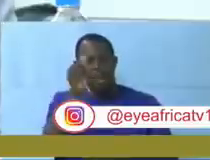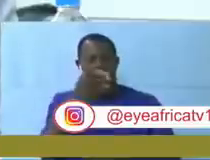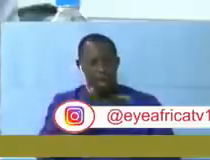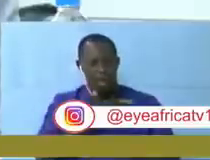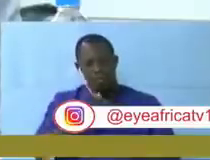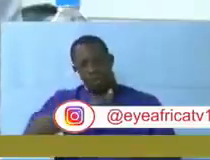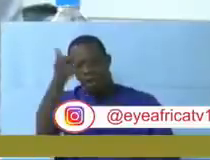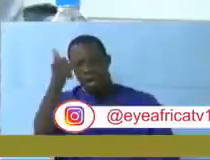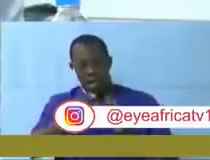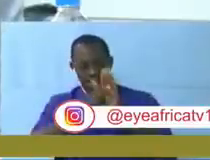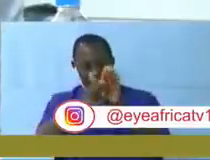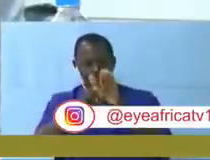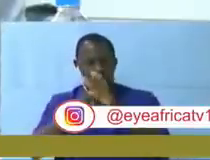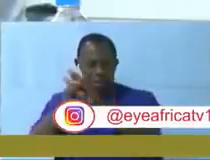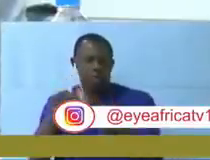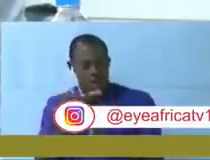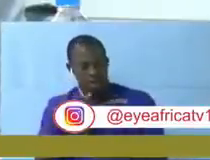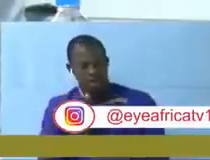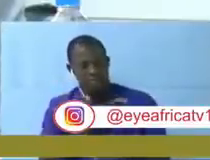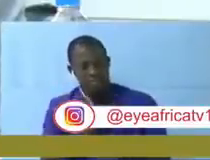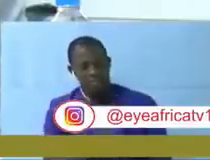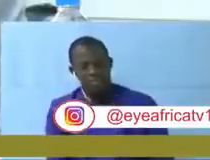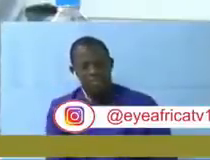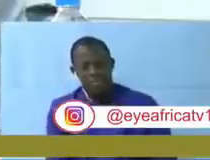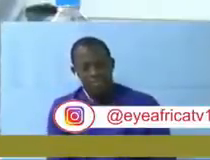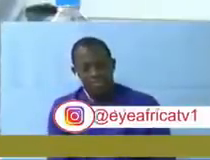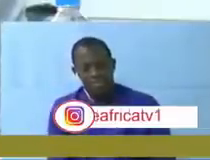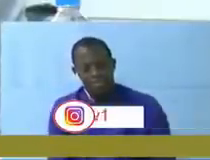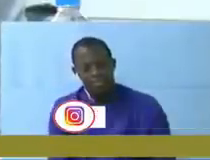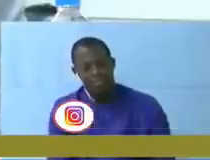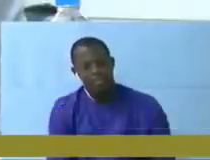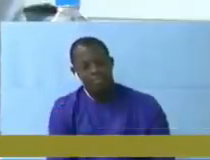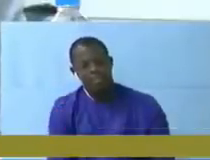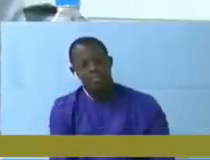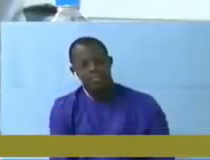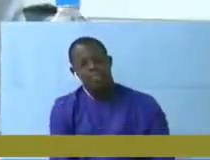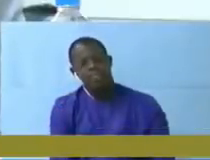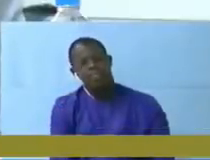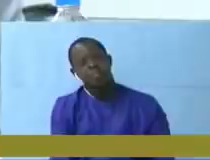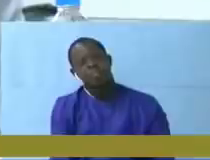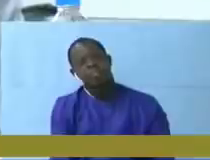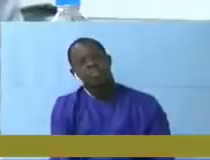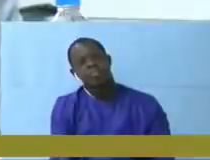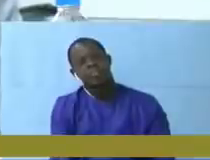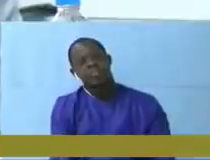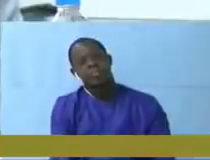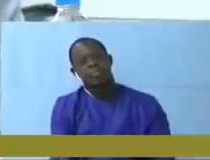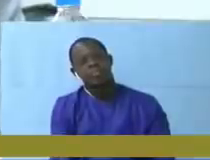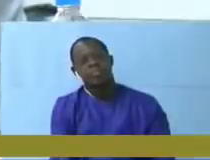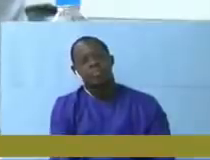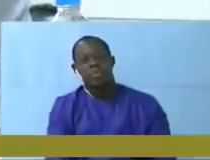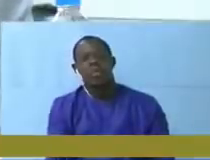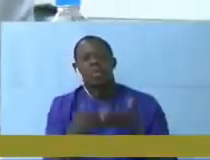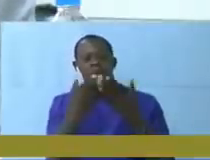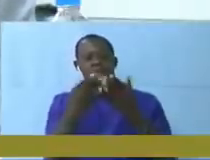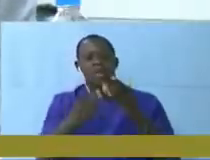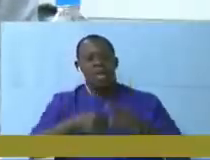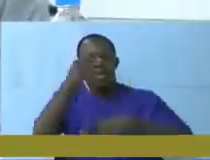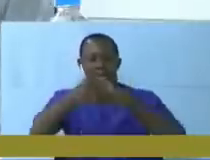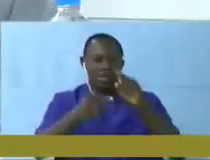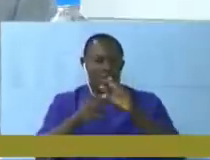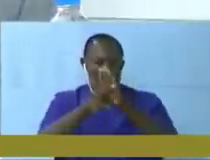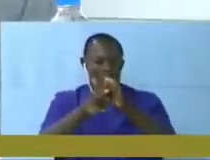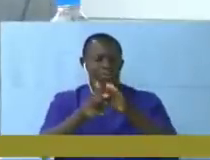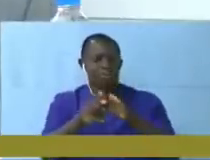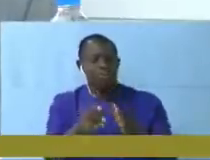Lolu moy am lead counsel te amna yenen mandar misal yo xamni dañ ko fi woné. Take us to the next.